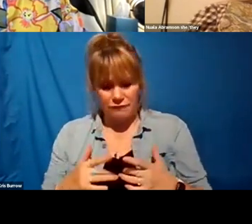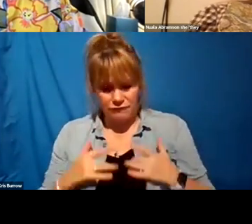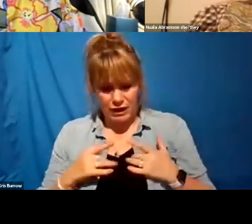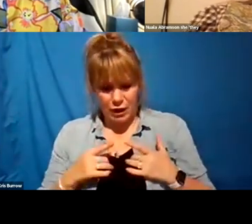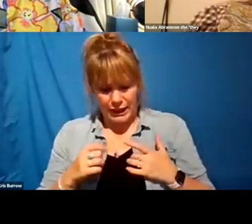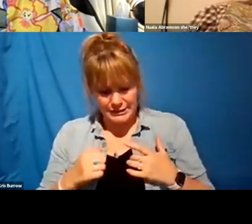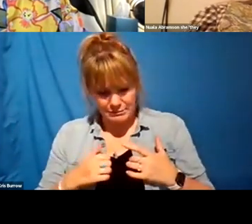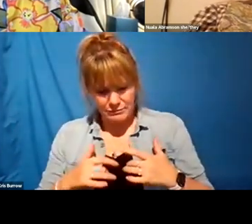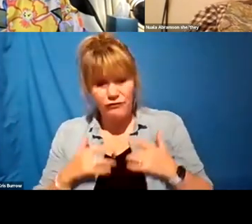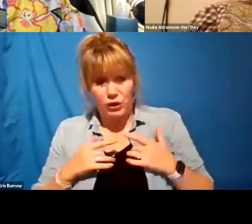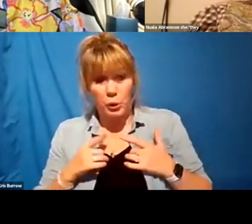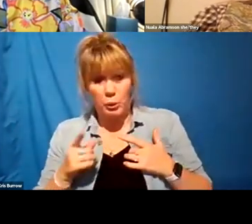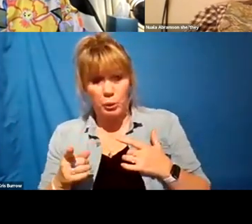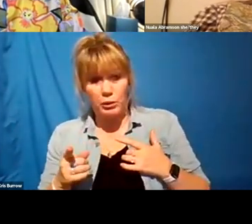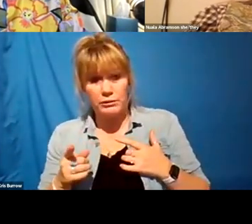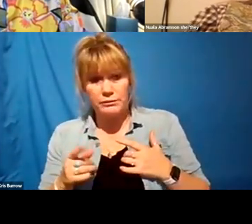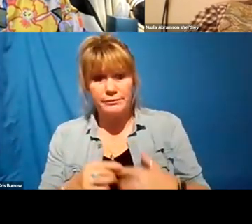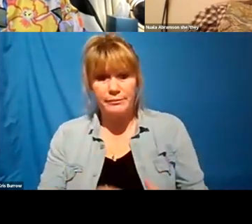my perspective anyway.